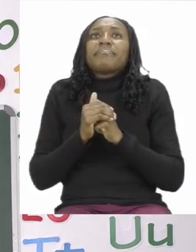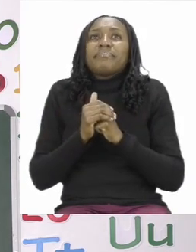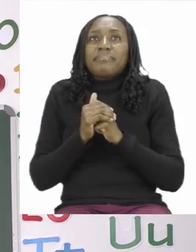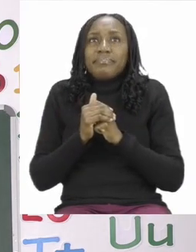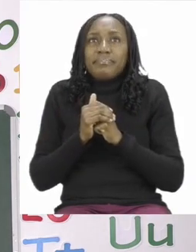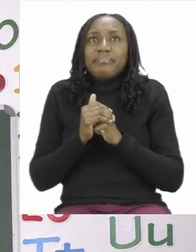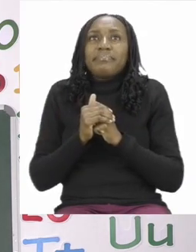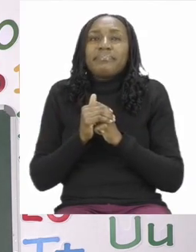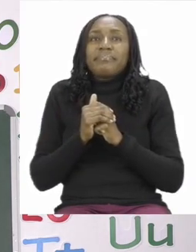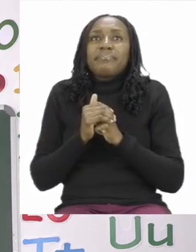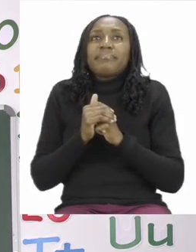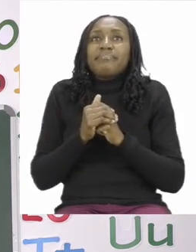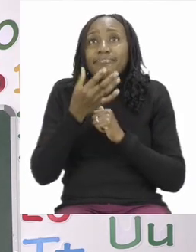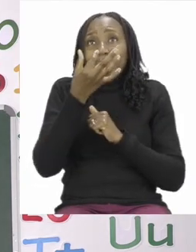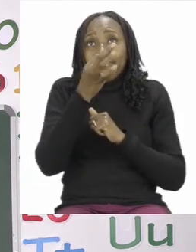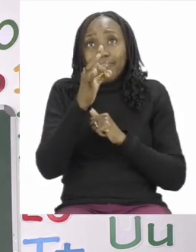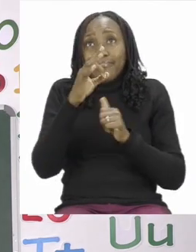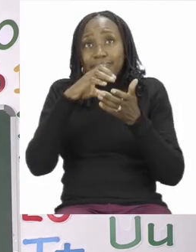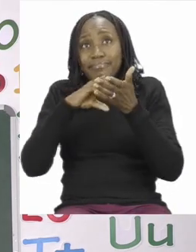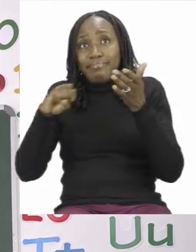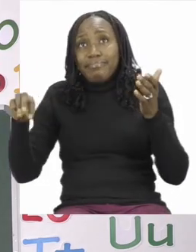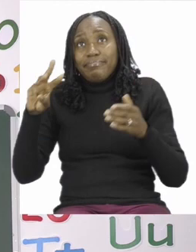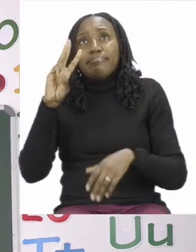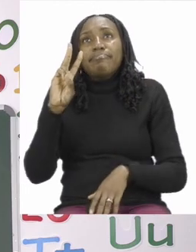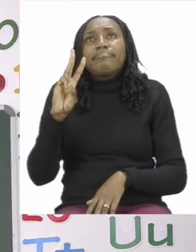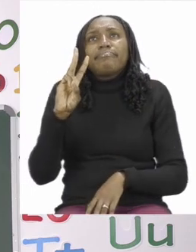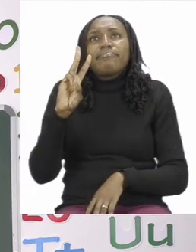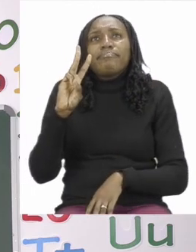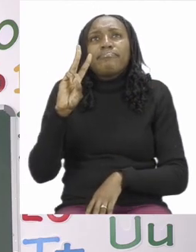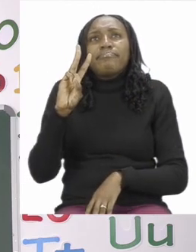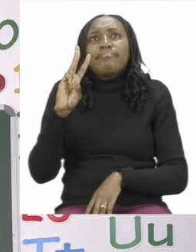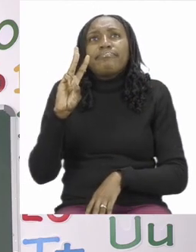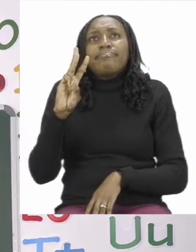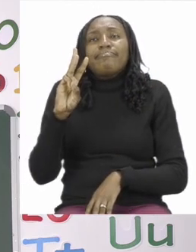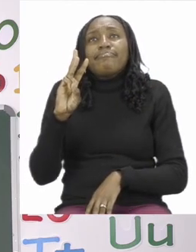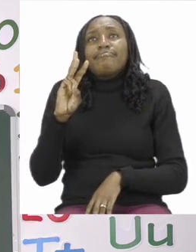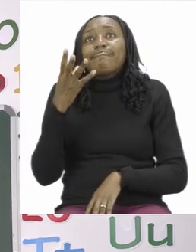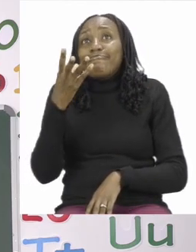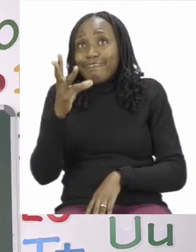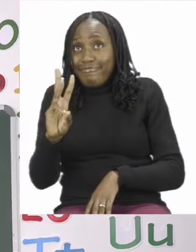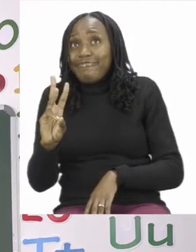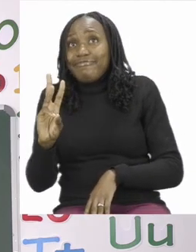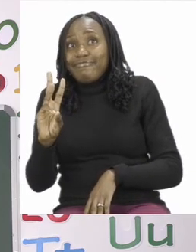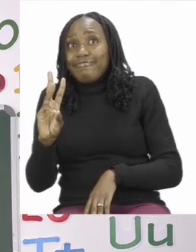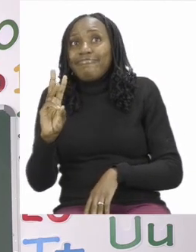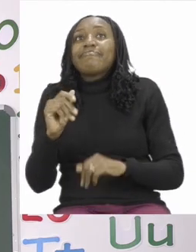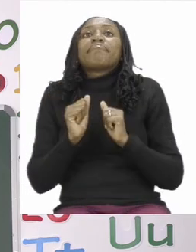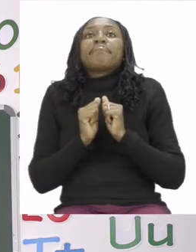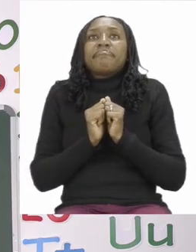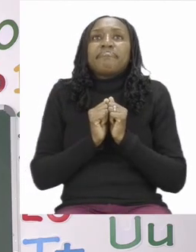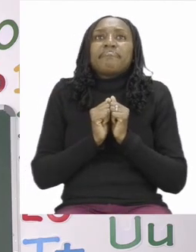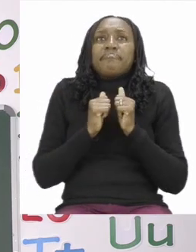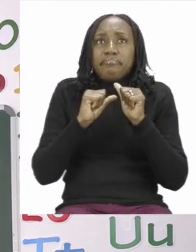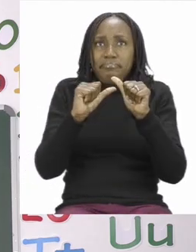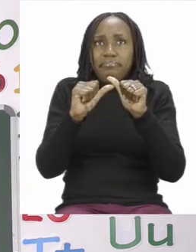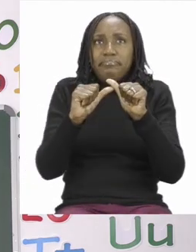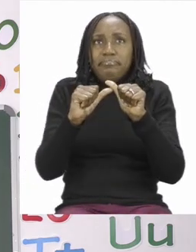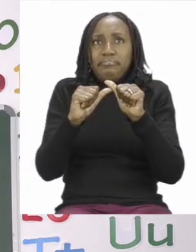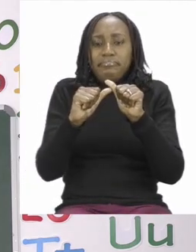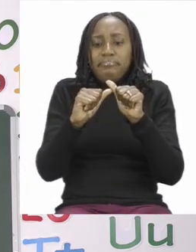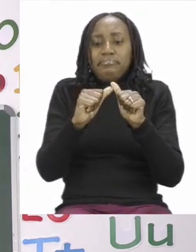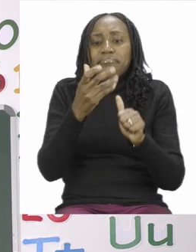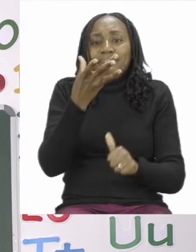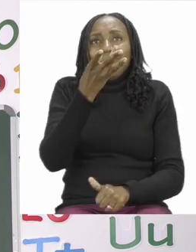same. 9 minus 3 will give us 6. Then we move to the next one,